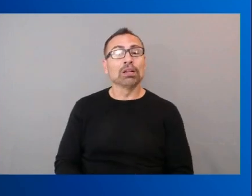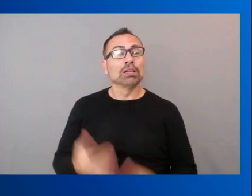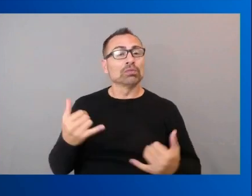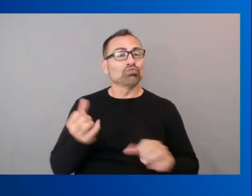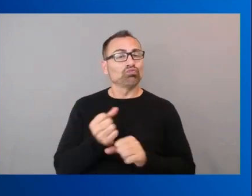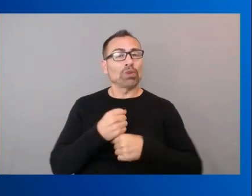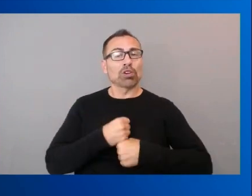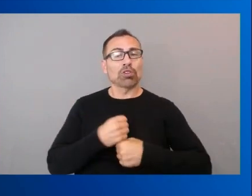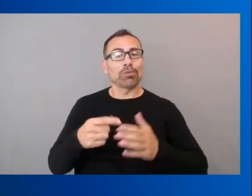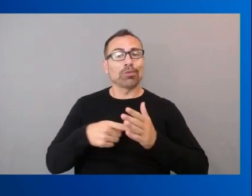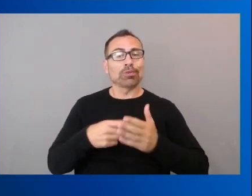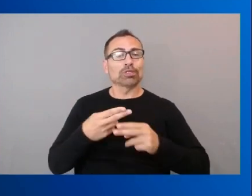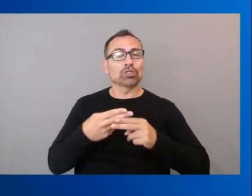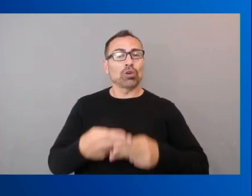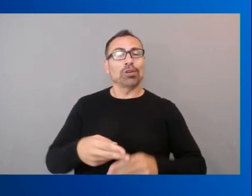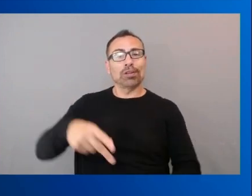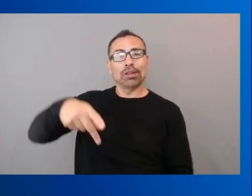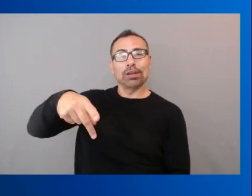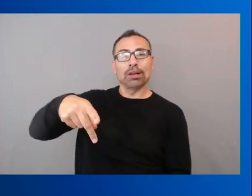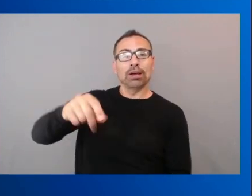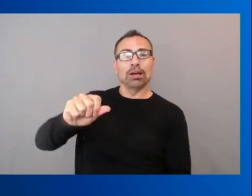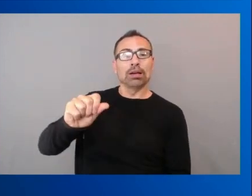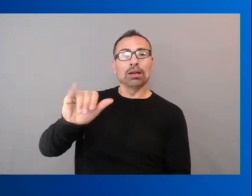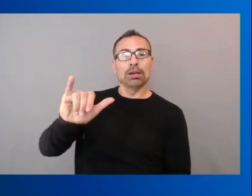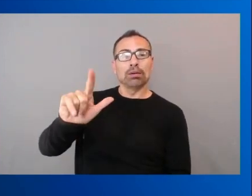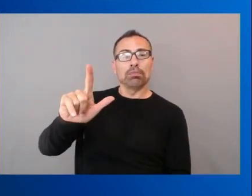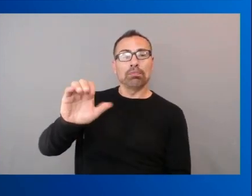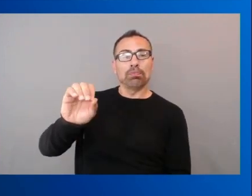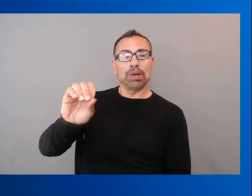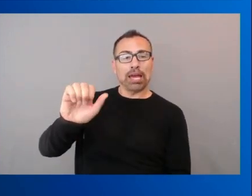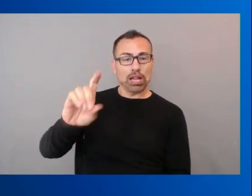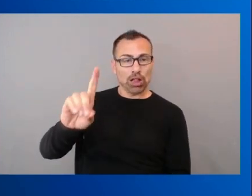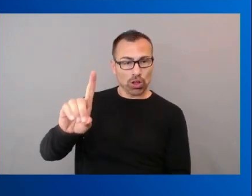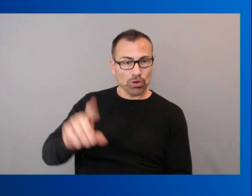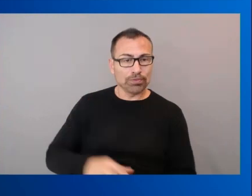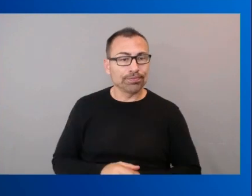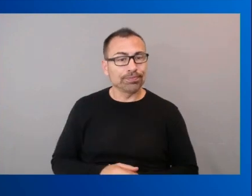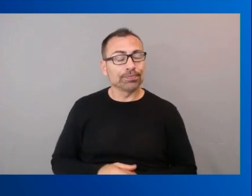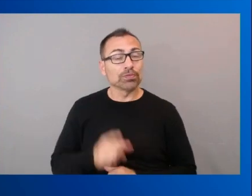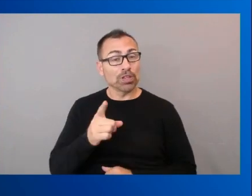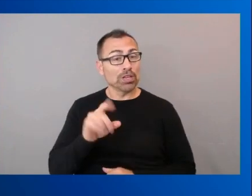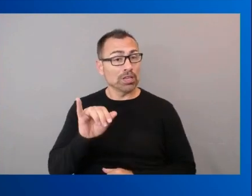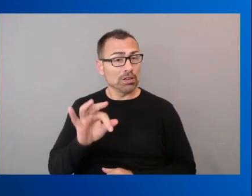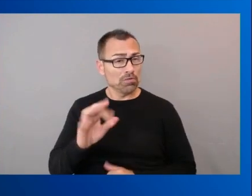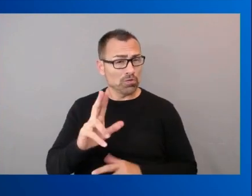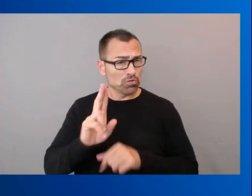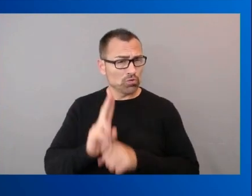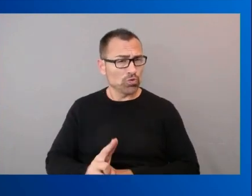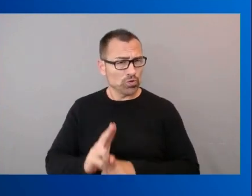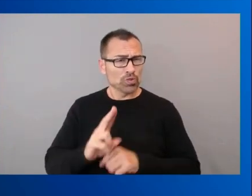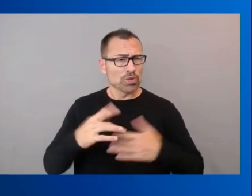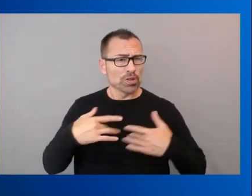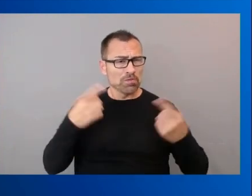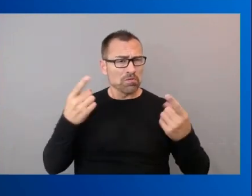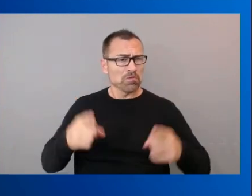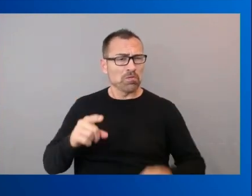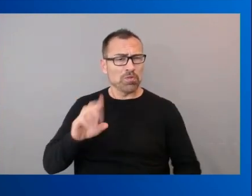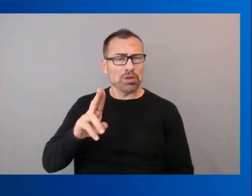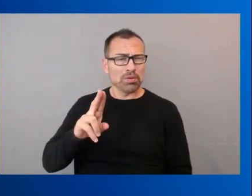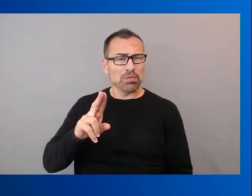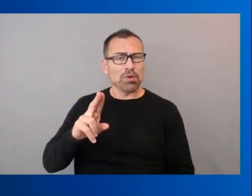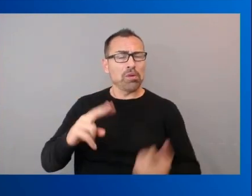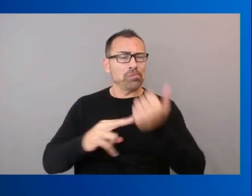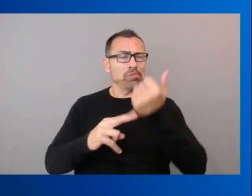payload. Now, if you're used to EventBridge, you might be used to this kind of payload here. If you're not, there are three things I'm going to shout